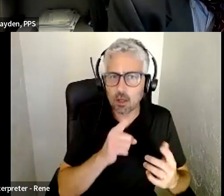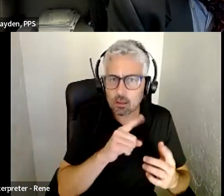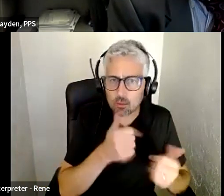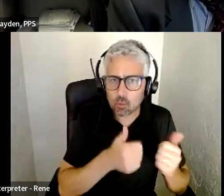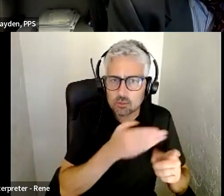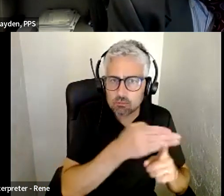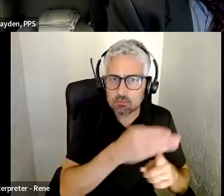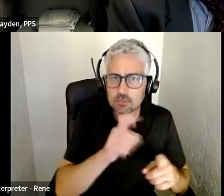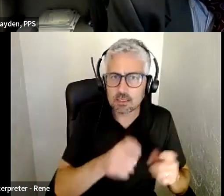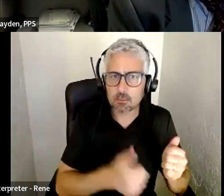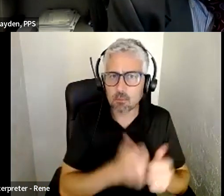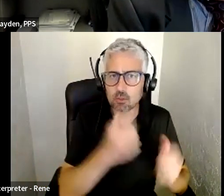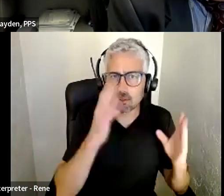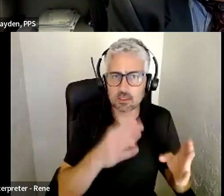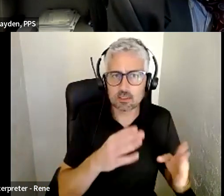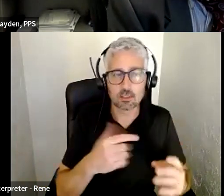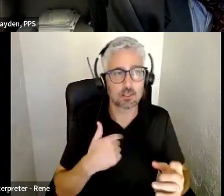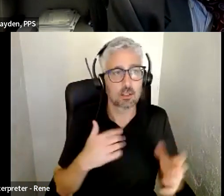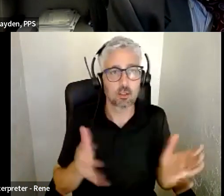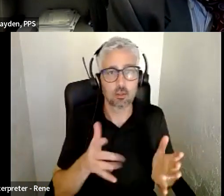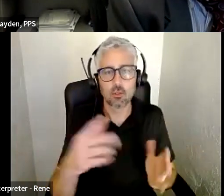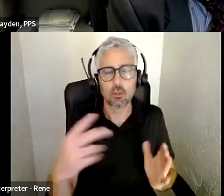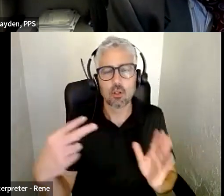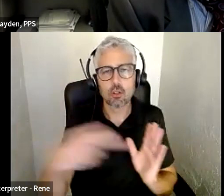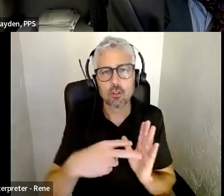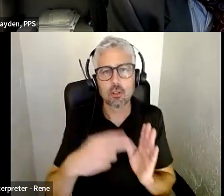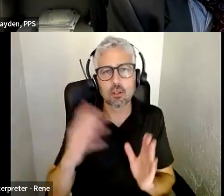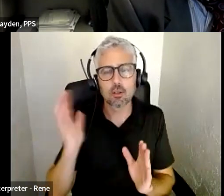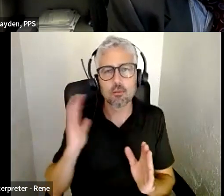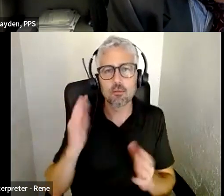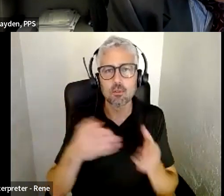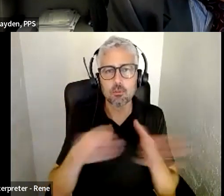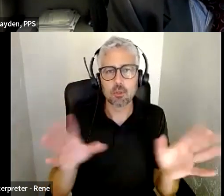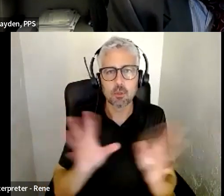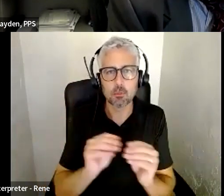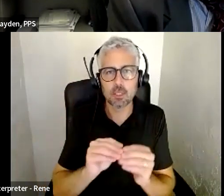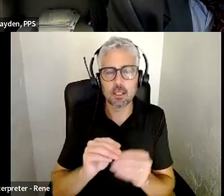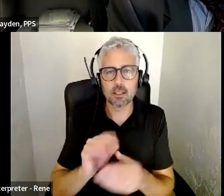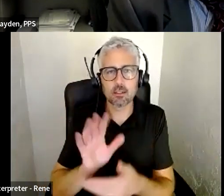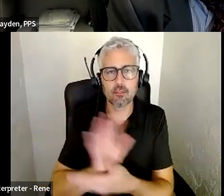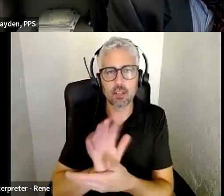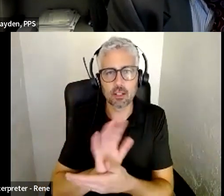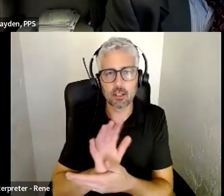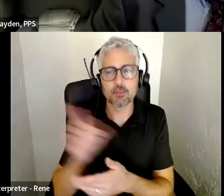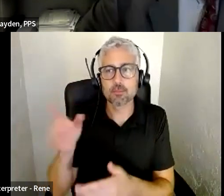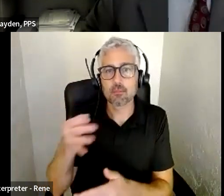you to go back and look at that public meeting video where we heard from experts at